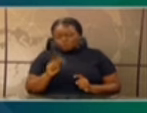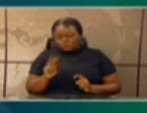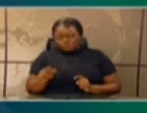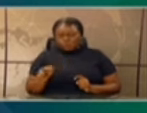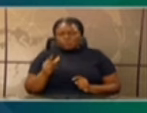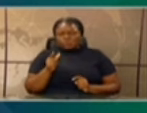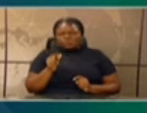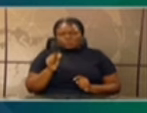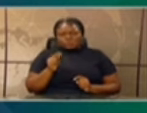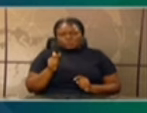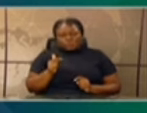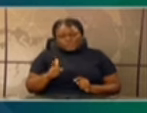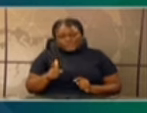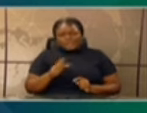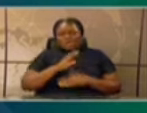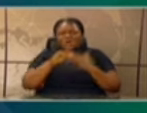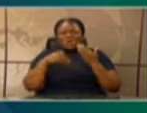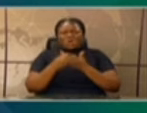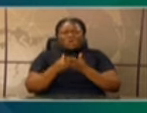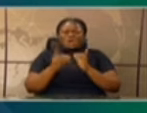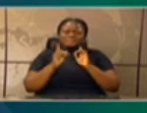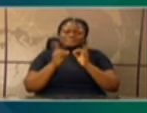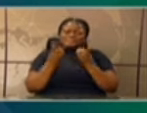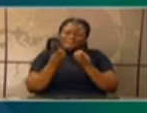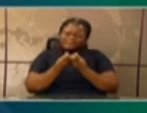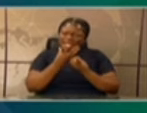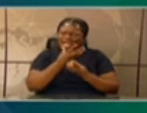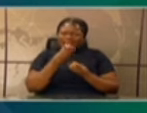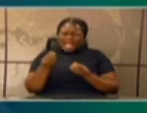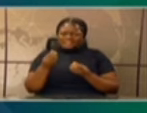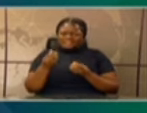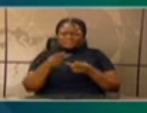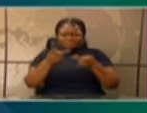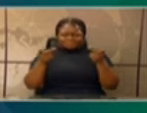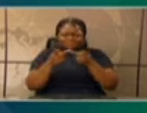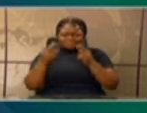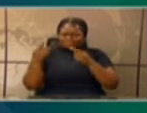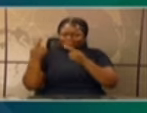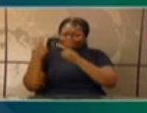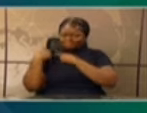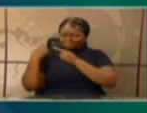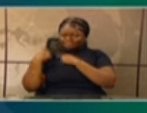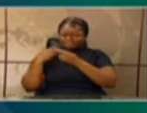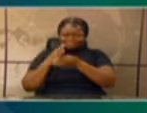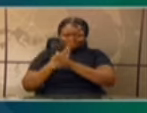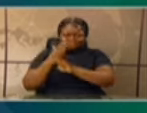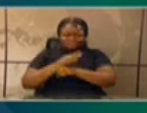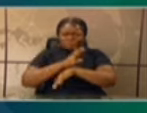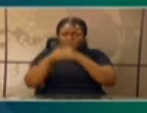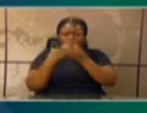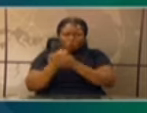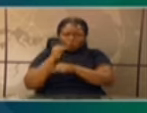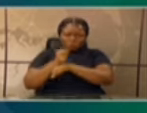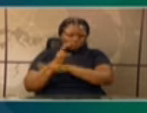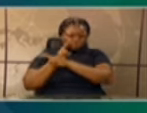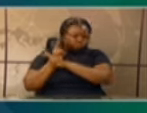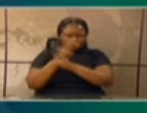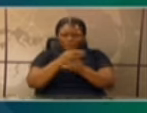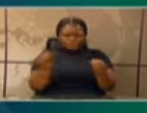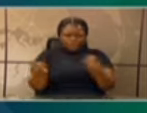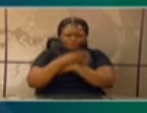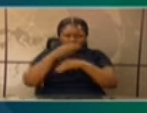23. All departments and agencies are under Ministry of Trade and Industry. They are being supervised by the Office